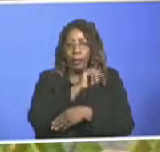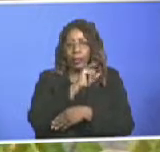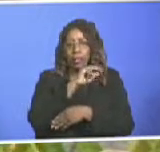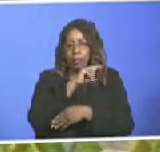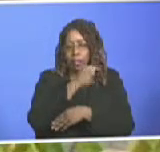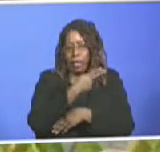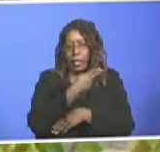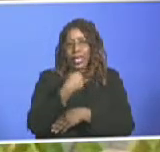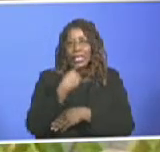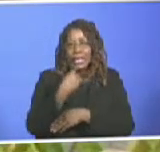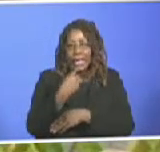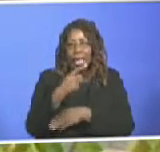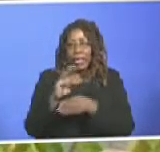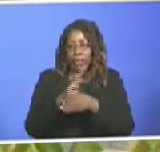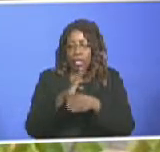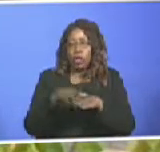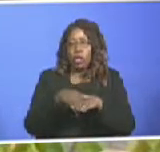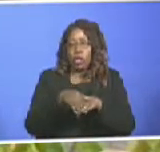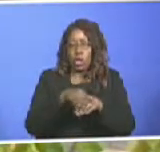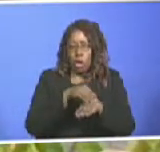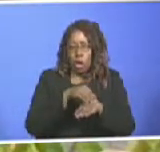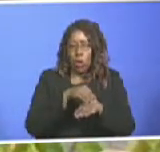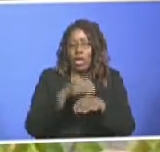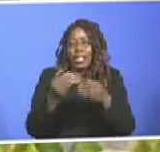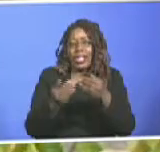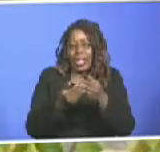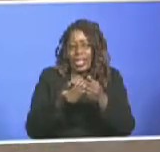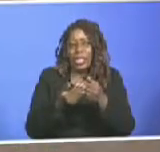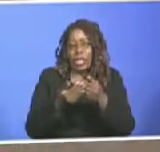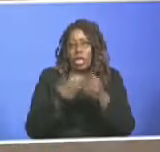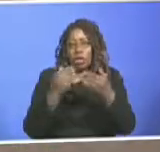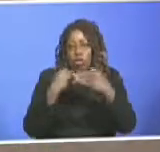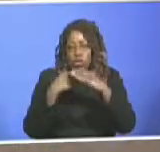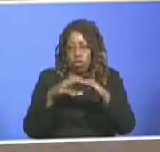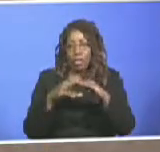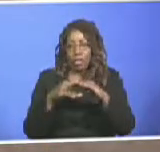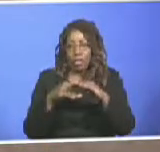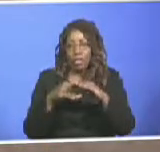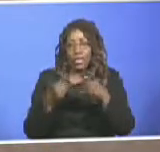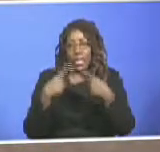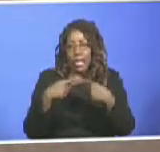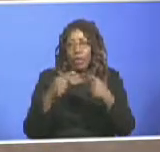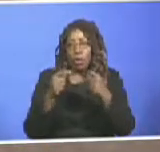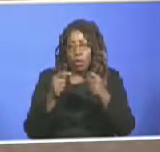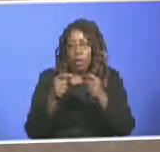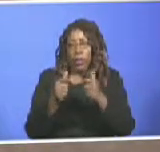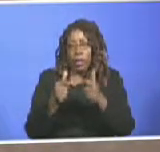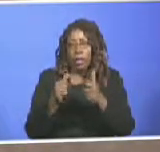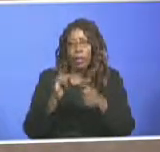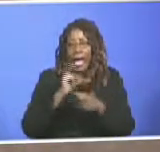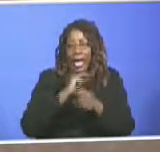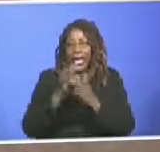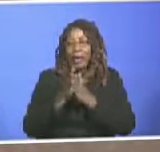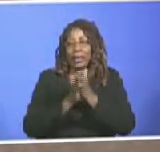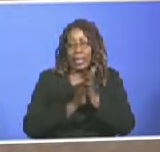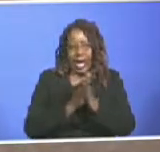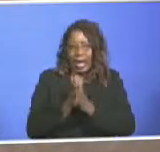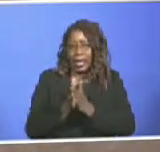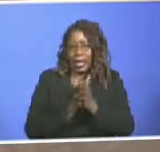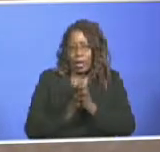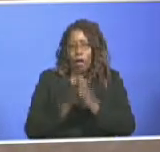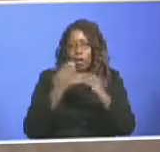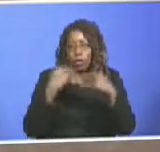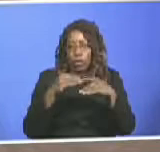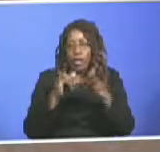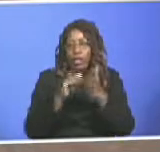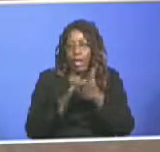slow. She says the news of loosened restrictions could not have come sooner. I am totally excited for the restrictions that have